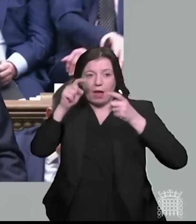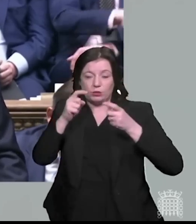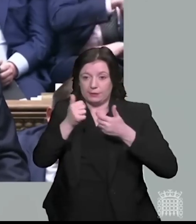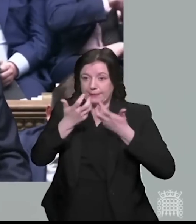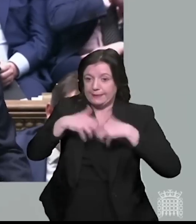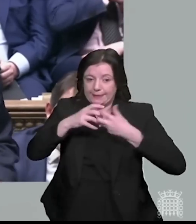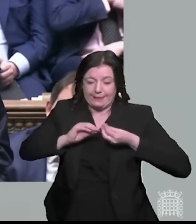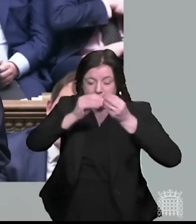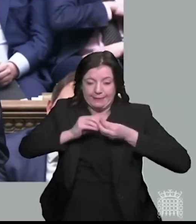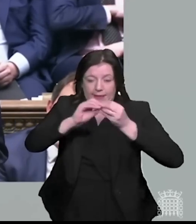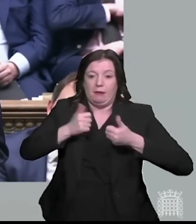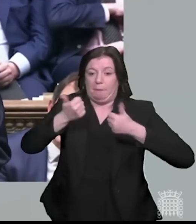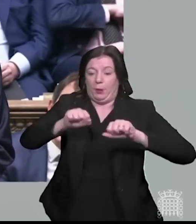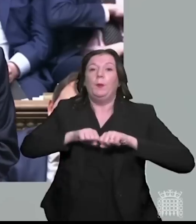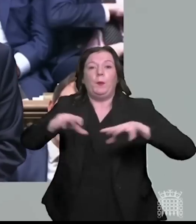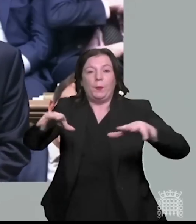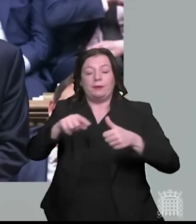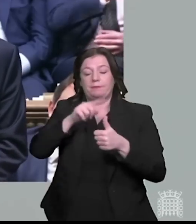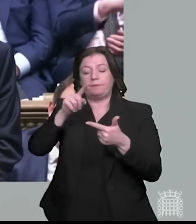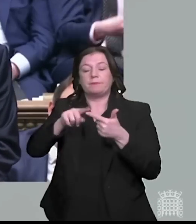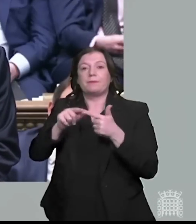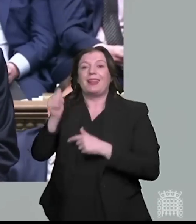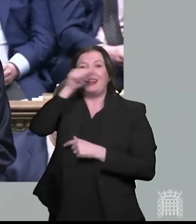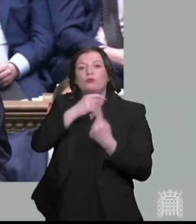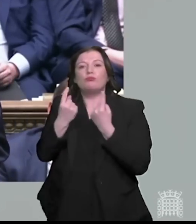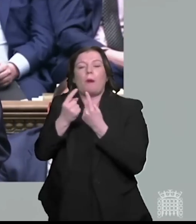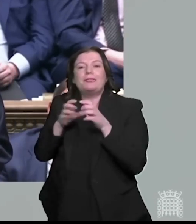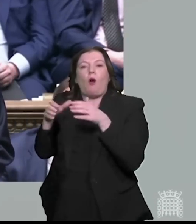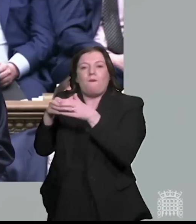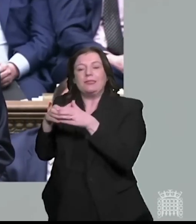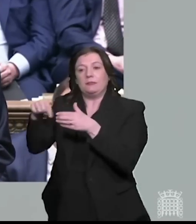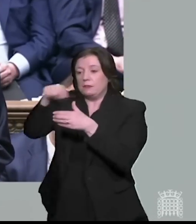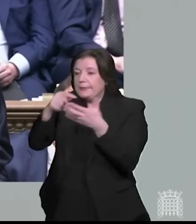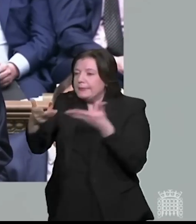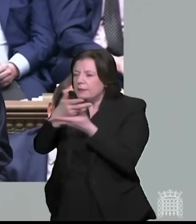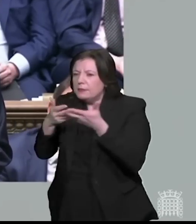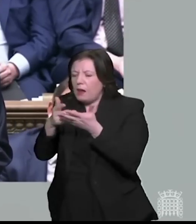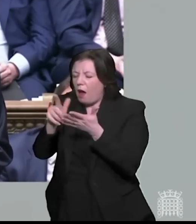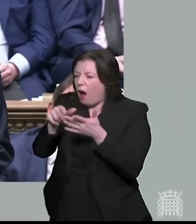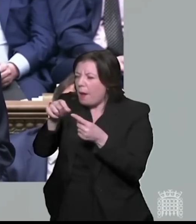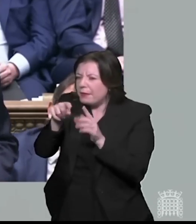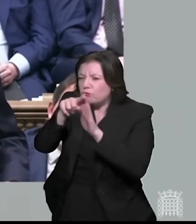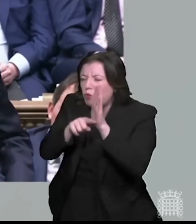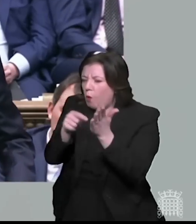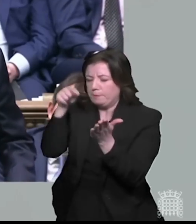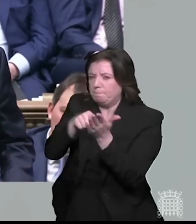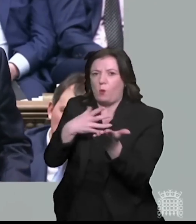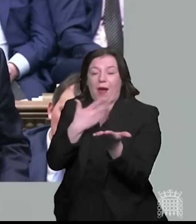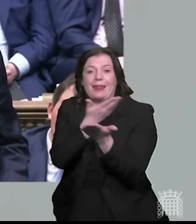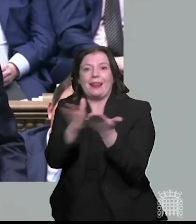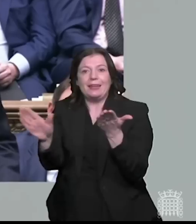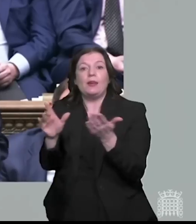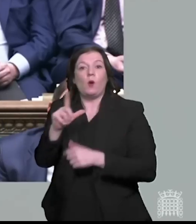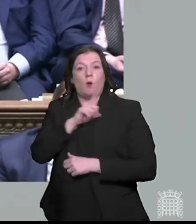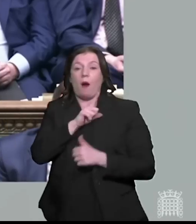cutting-edge products to market. We'll work at pace with the Intellectual Property Office to provide clarity on IP rules so that generative